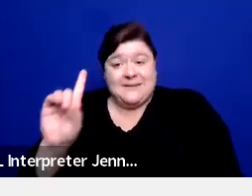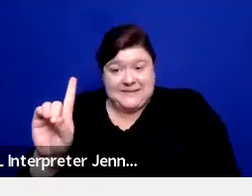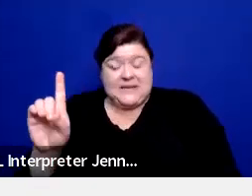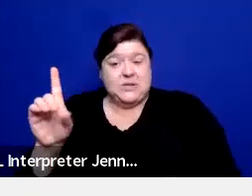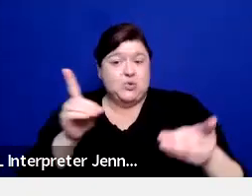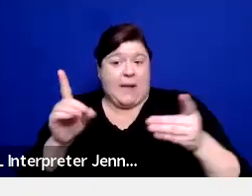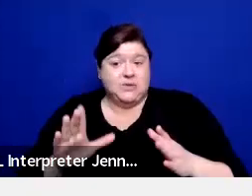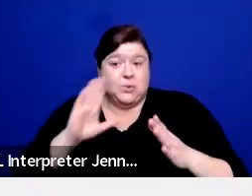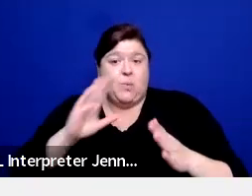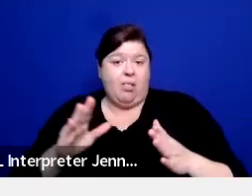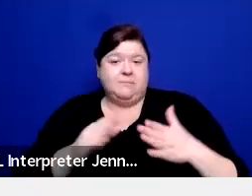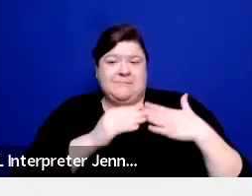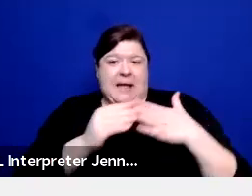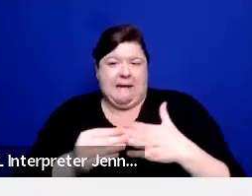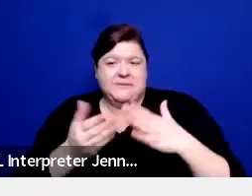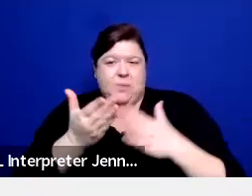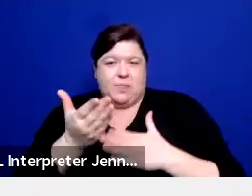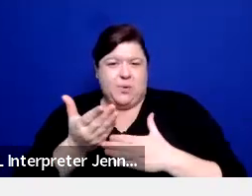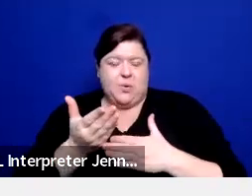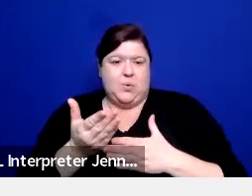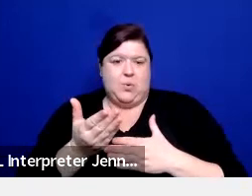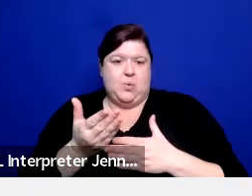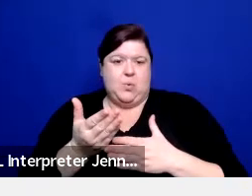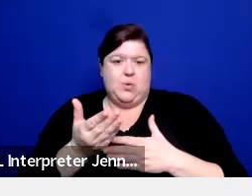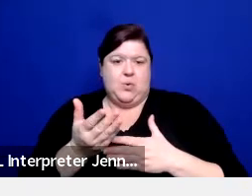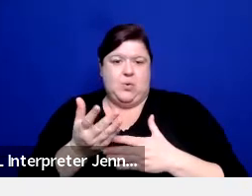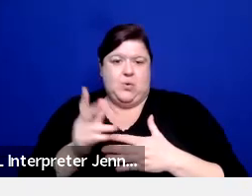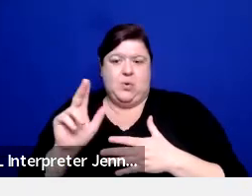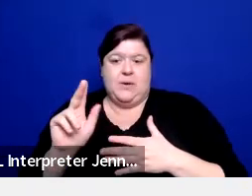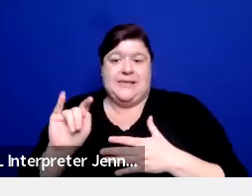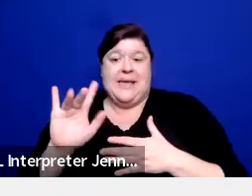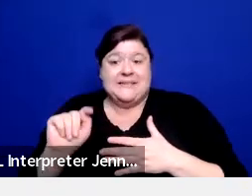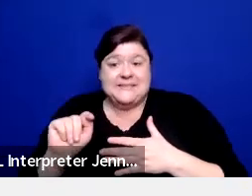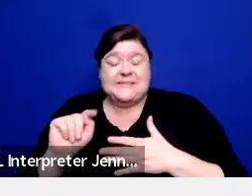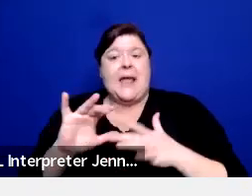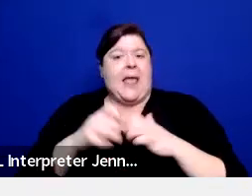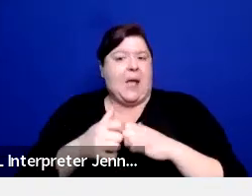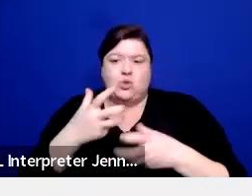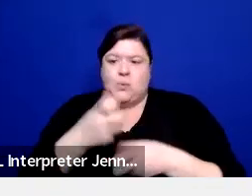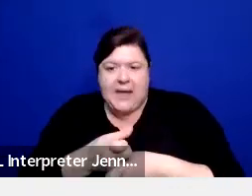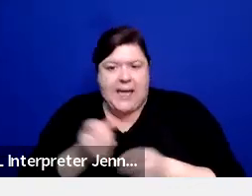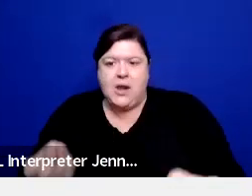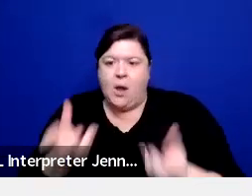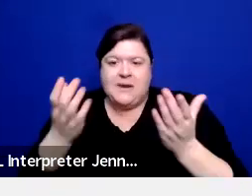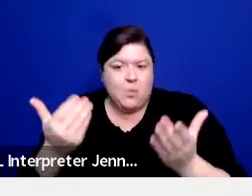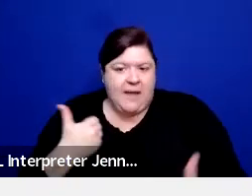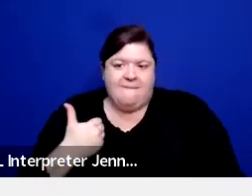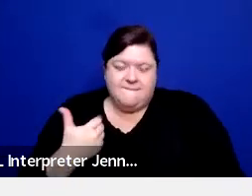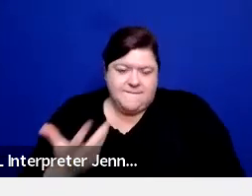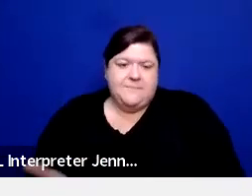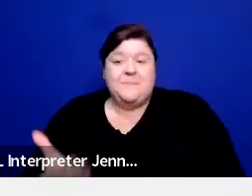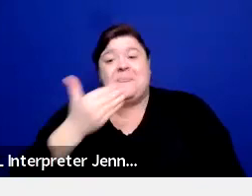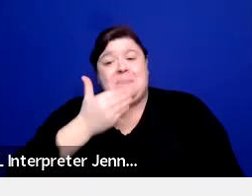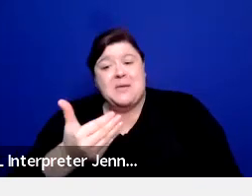through where we stand with testing kit distribution. Thanks, Karina, and thanks again, Meg